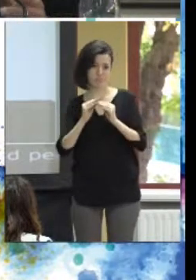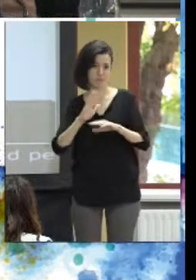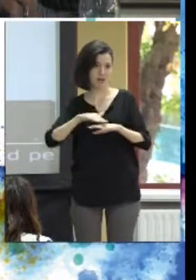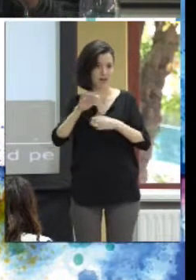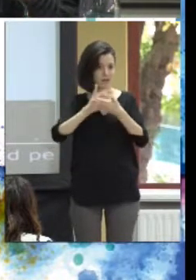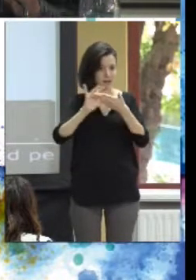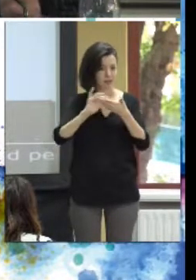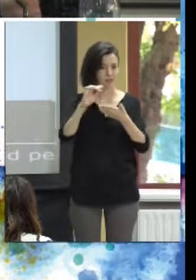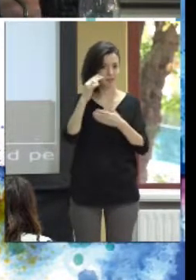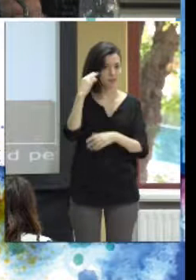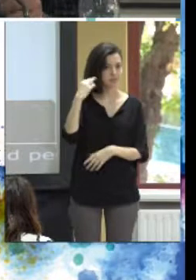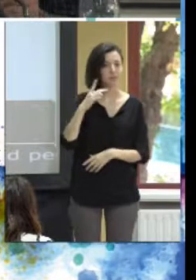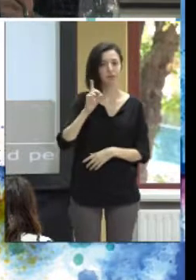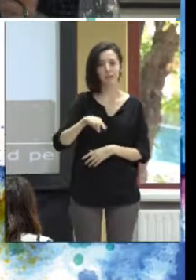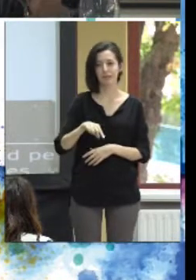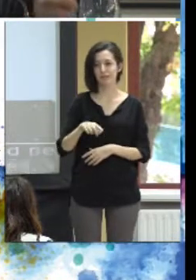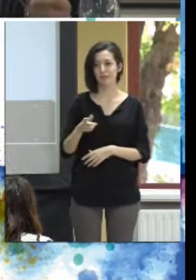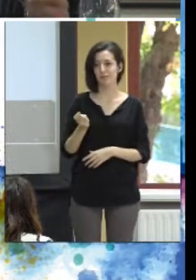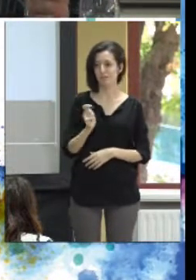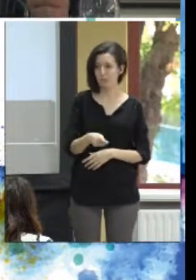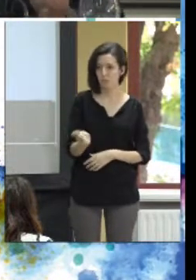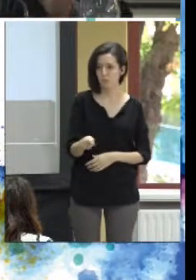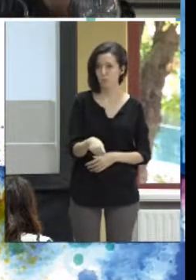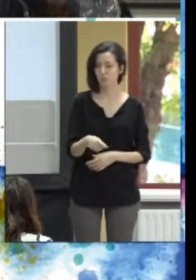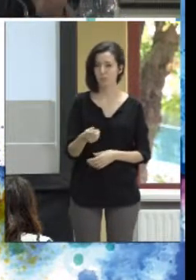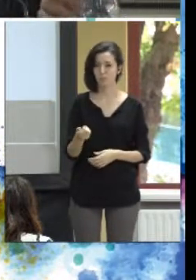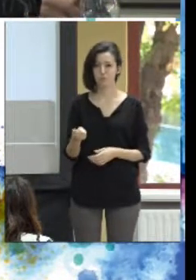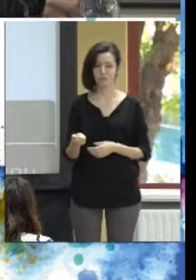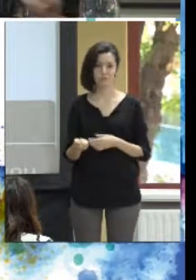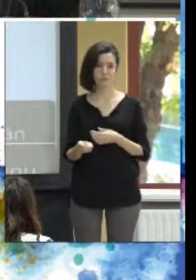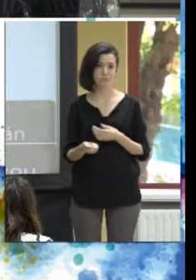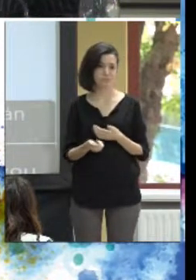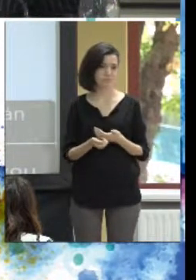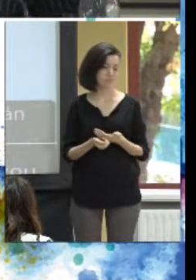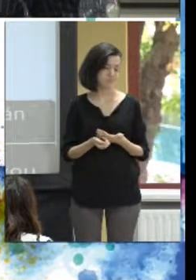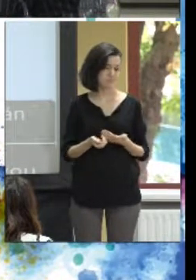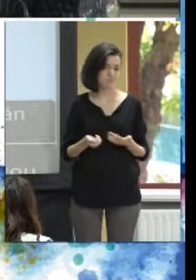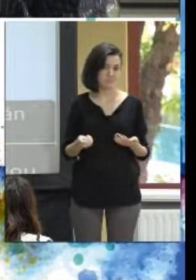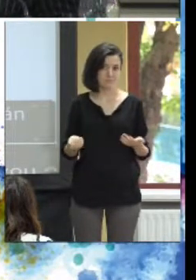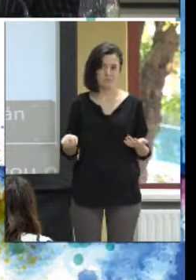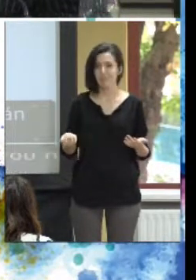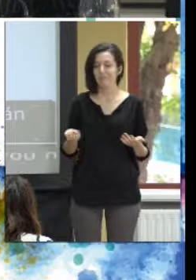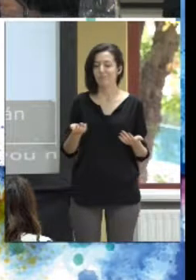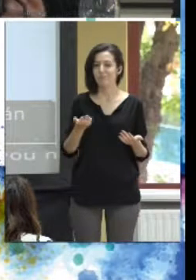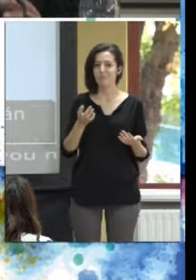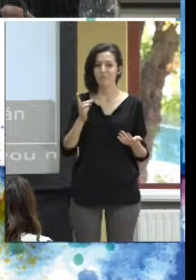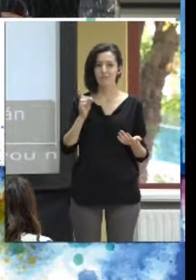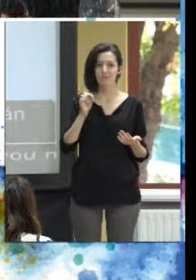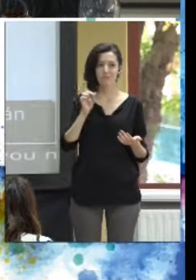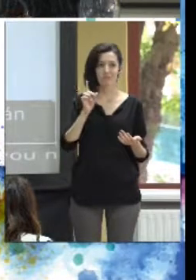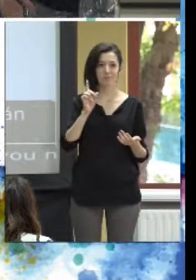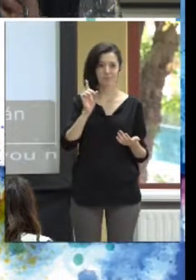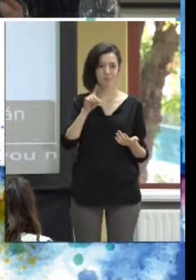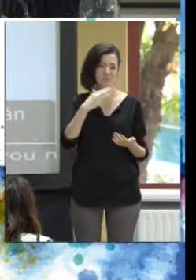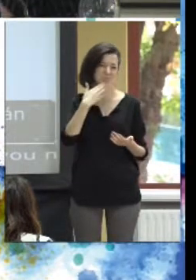We need the ultra-wide sensories, so you don't hit your head because you only have the barrier freedom on your feet and stuff like